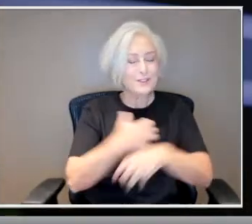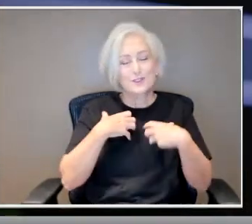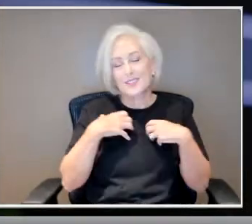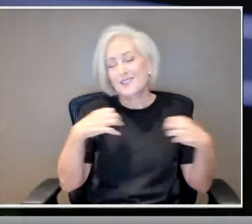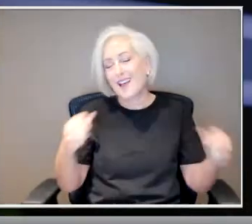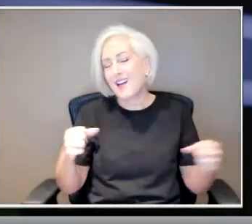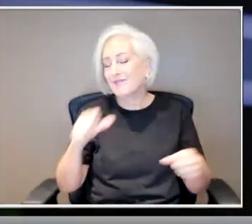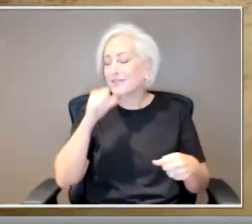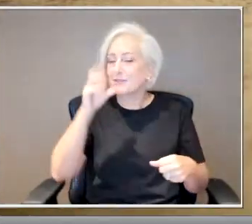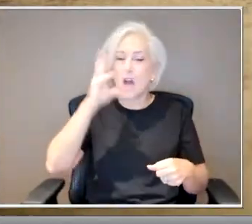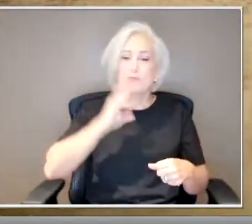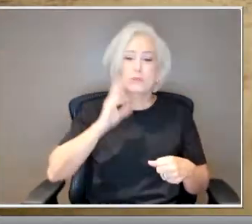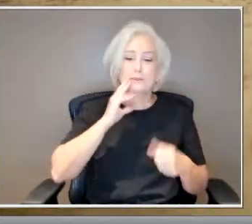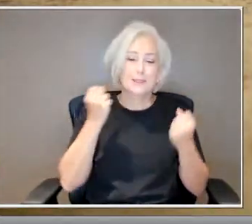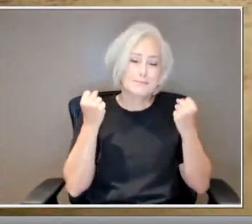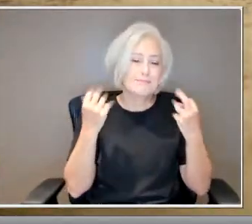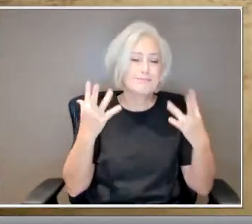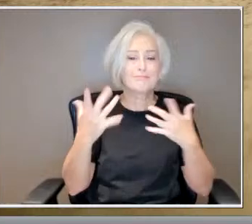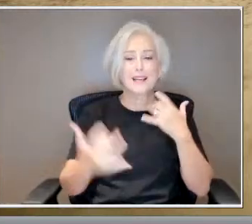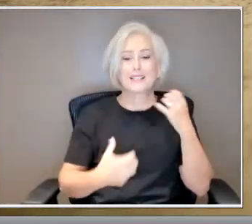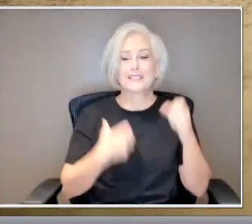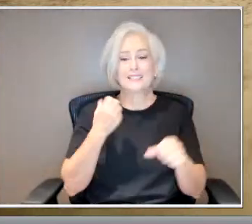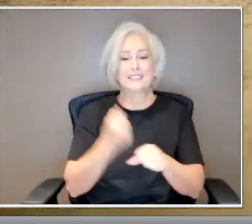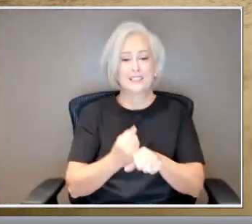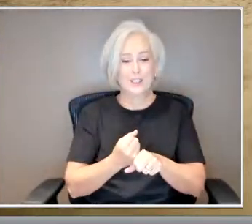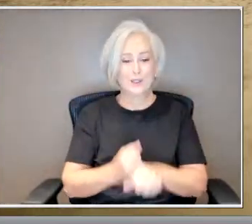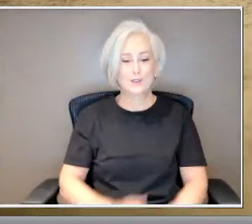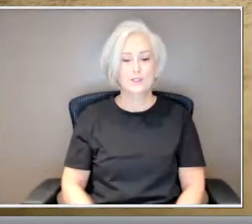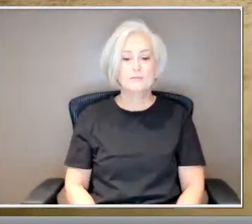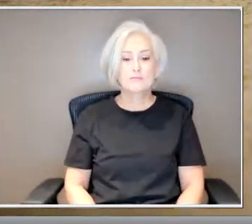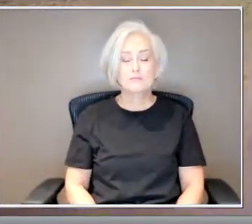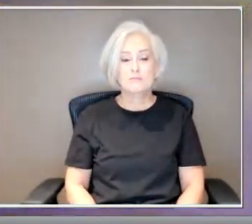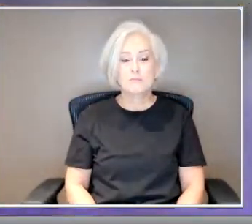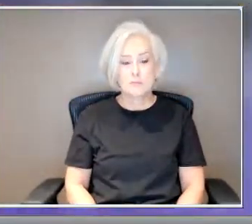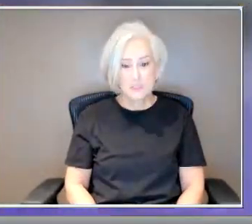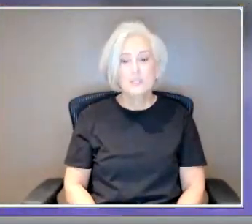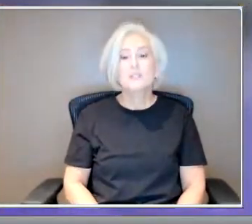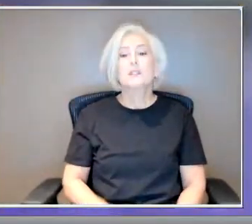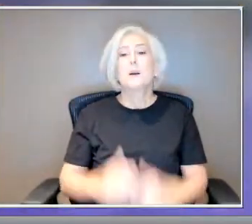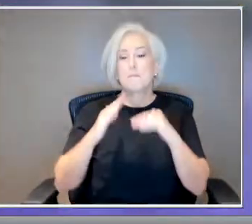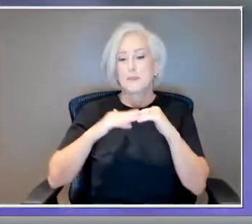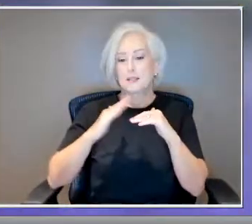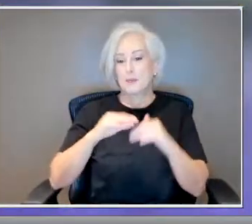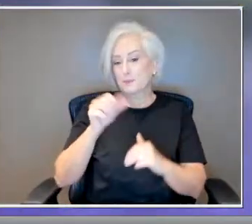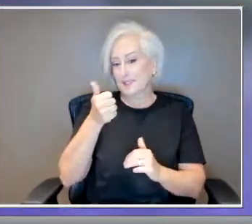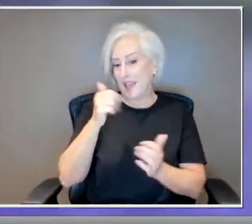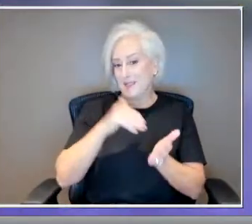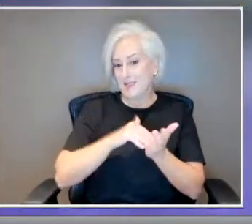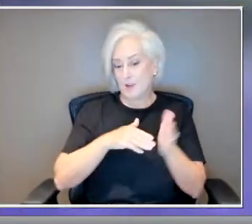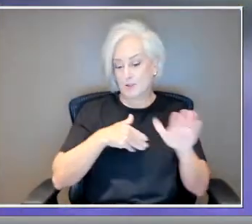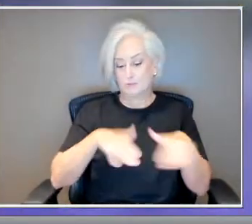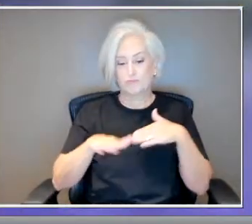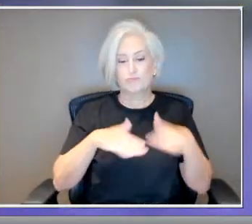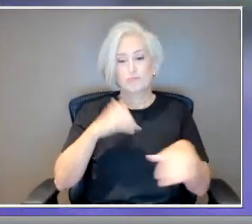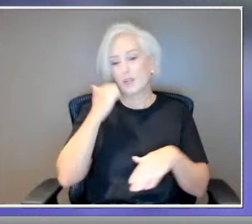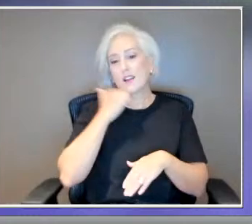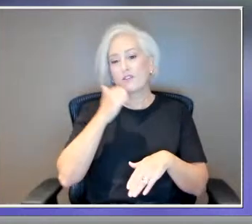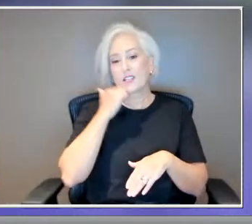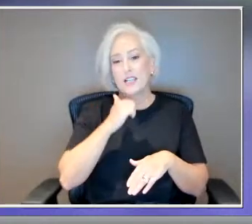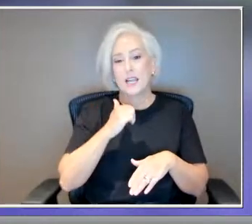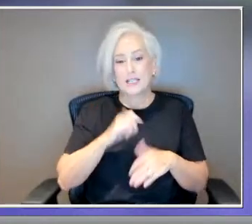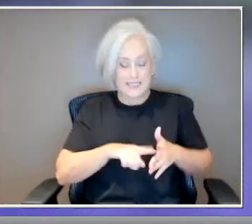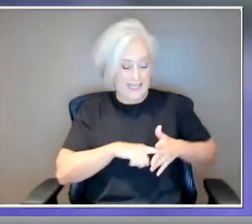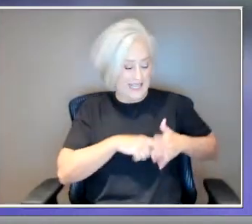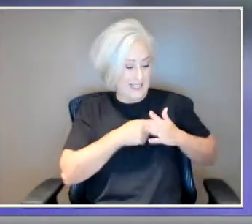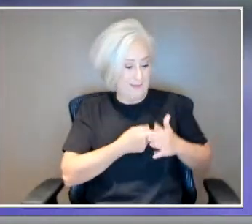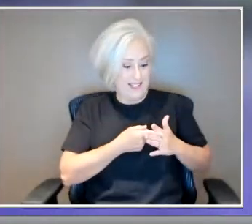in years. I take minimum 10,000 steps a day. In the beginning, I couldn't take no more than, I couldn't go